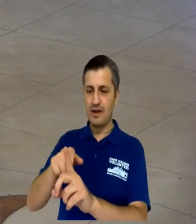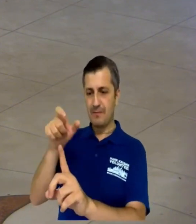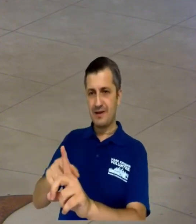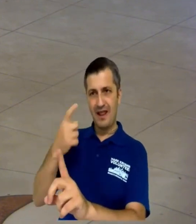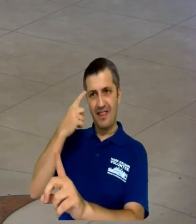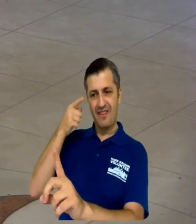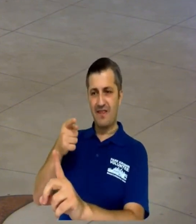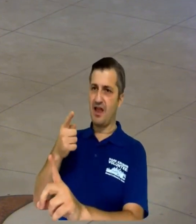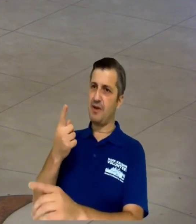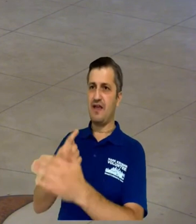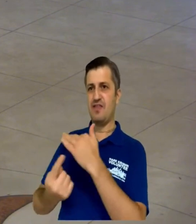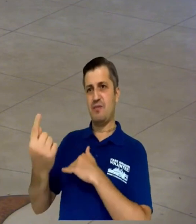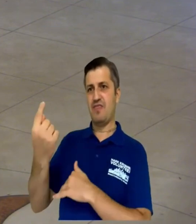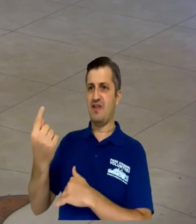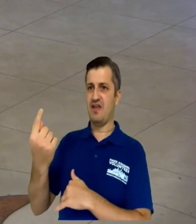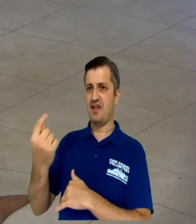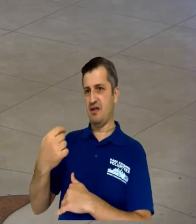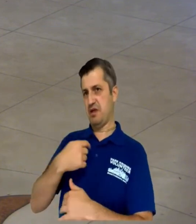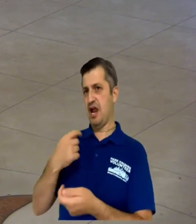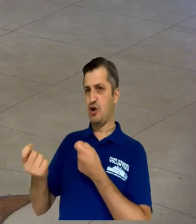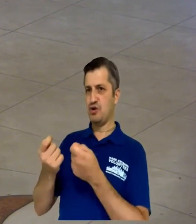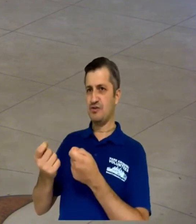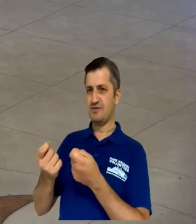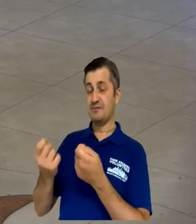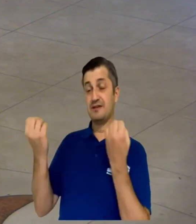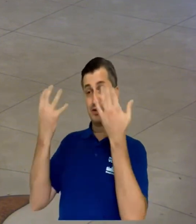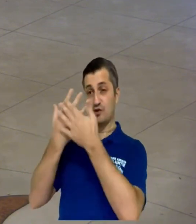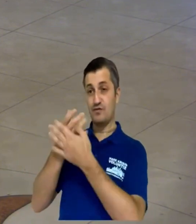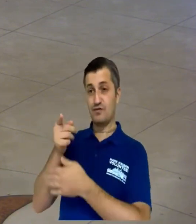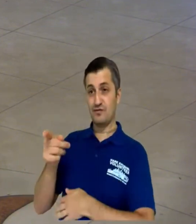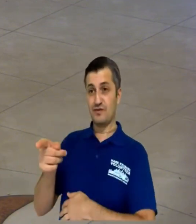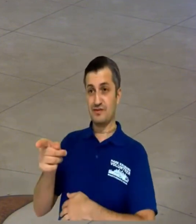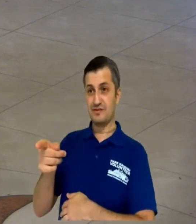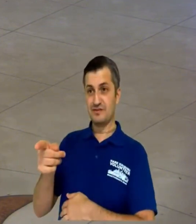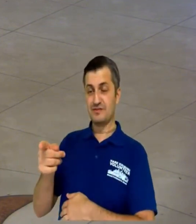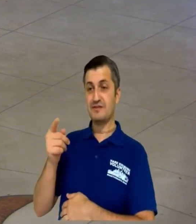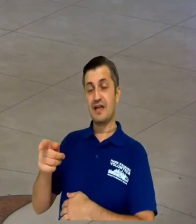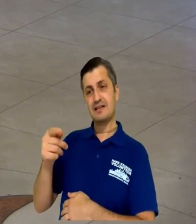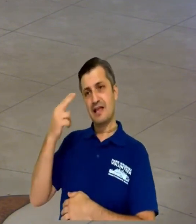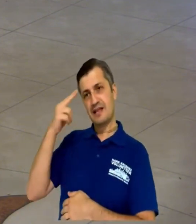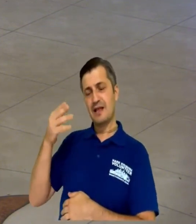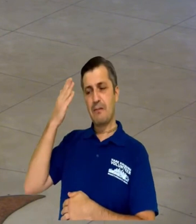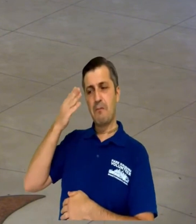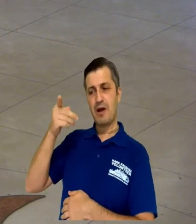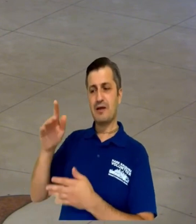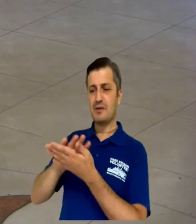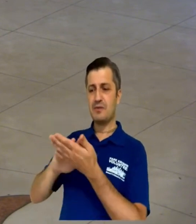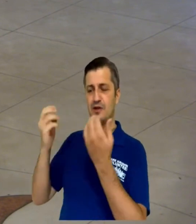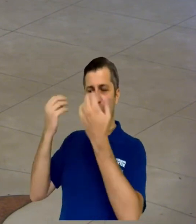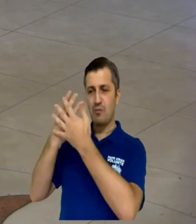the controller, I want to lord it over the material nature. That's actually Maya. So why, you may ask, why